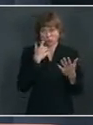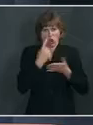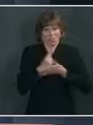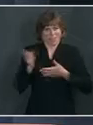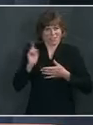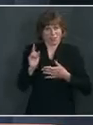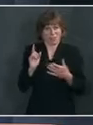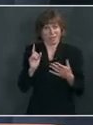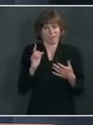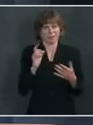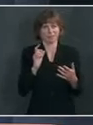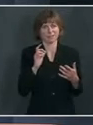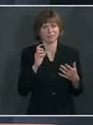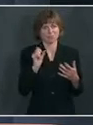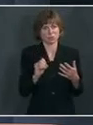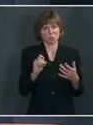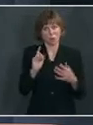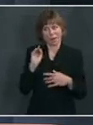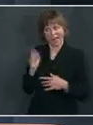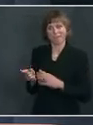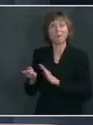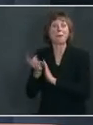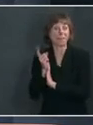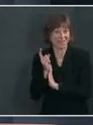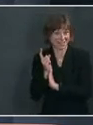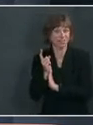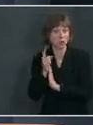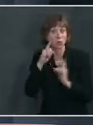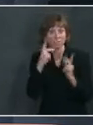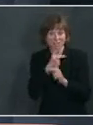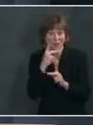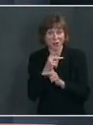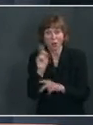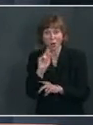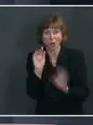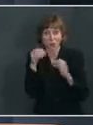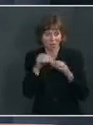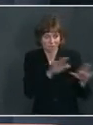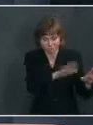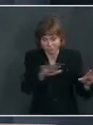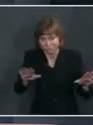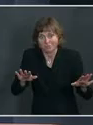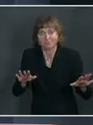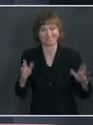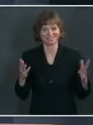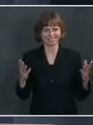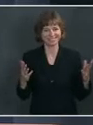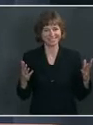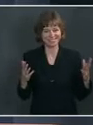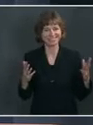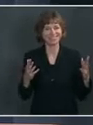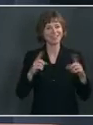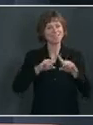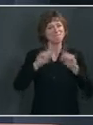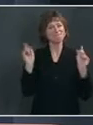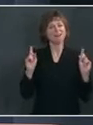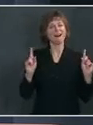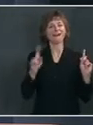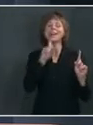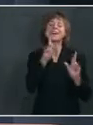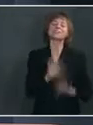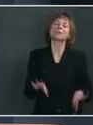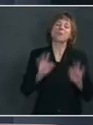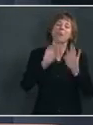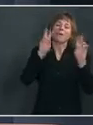give him a minute to figure out where his pencils and pens are. But certainly it's important, an important issue and one that they